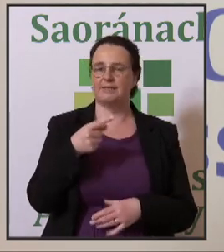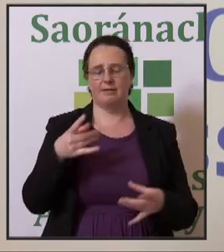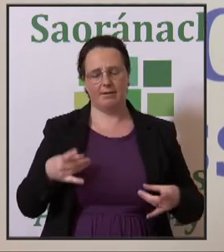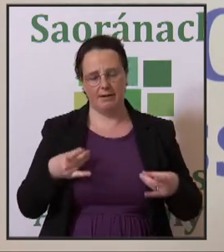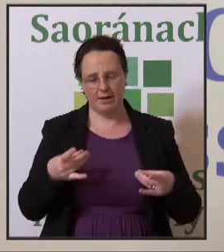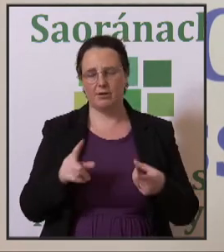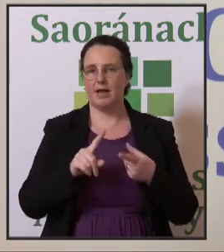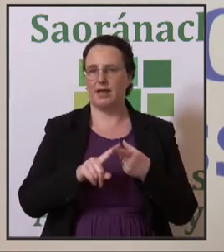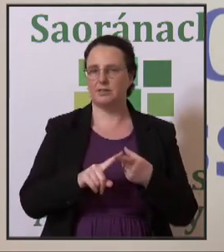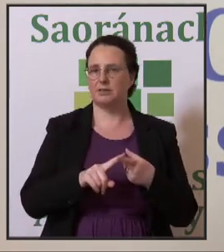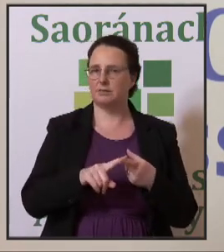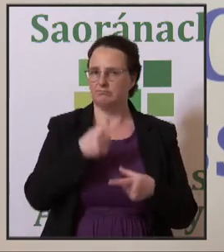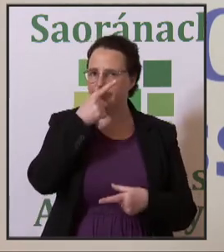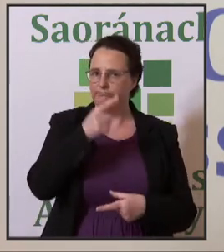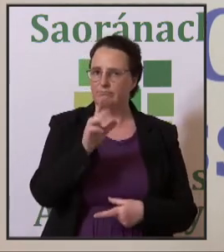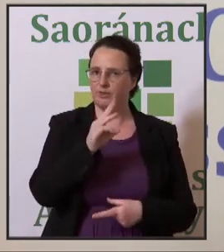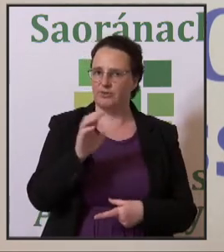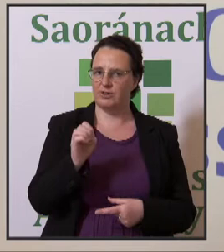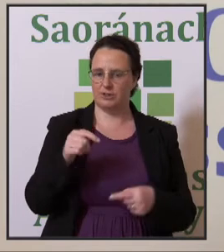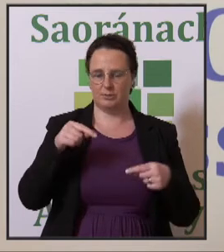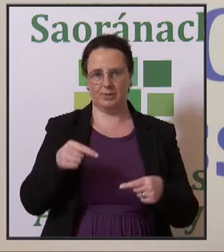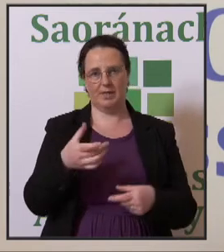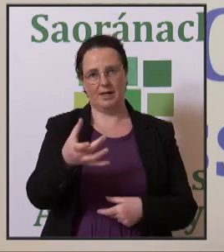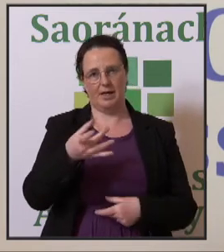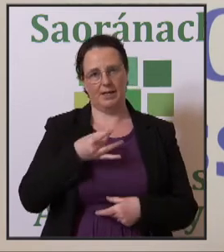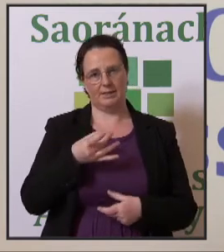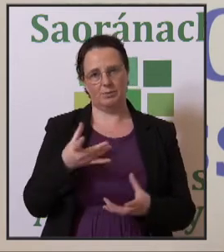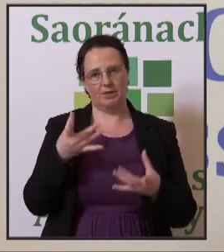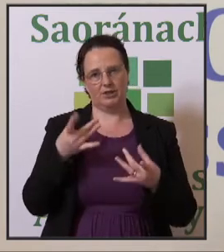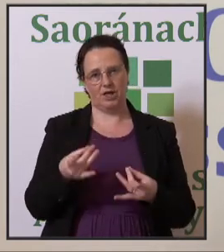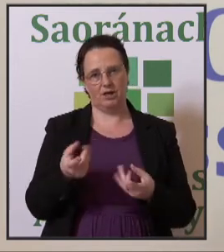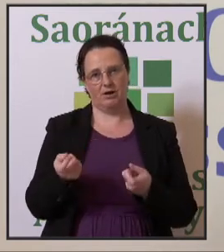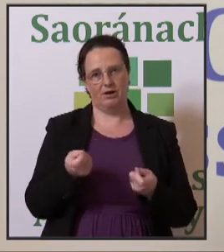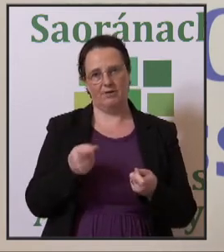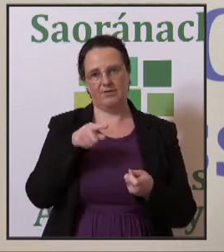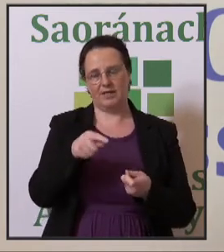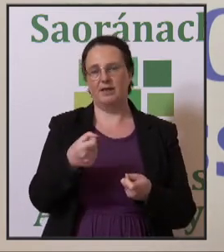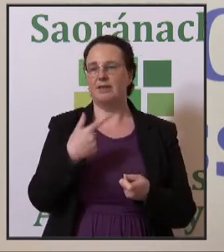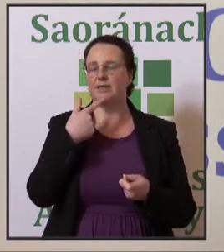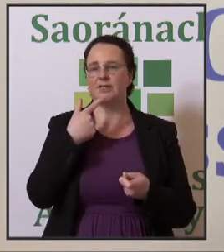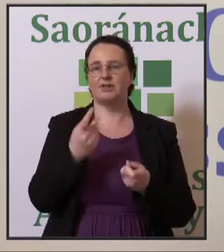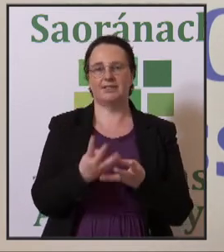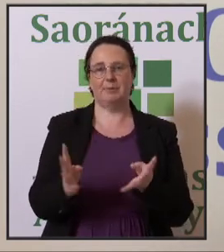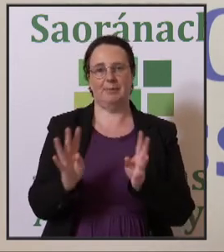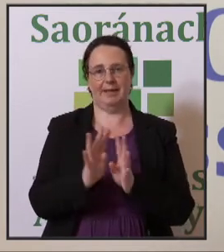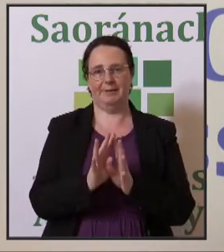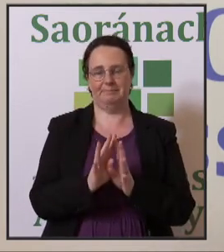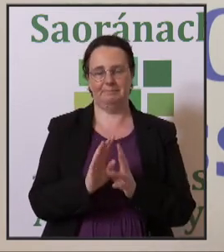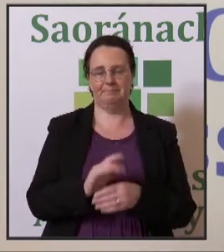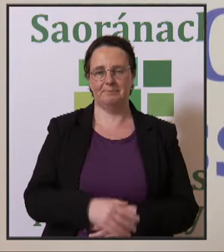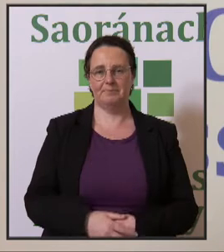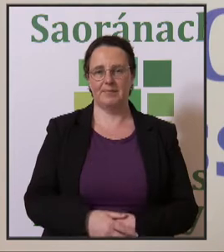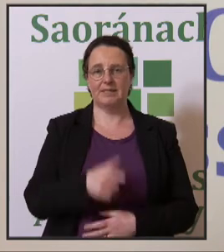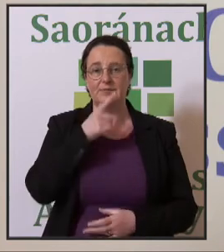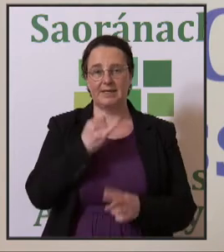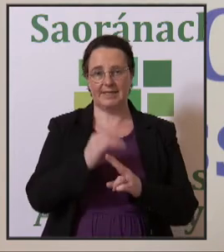frivlaid a ved capa mar cirharlach éirin tinol sa rónach do Balliaglia.